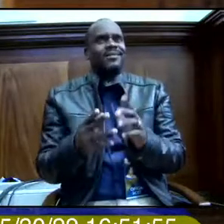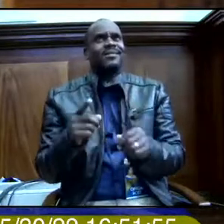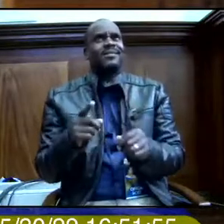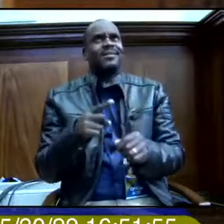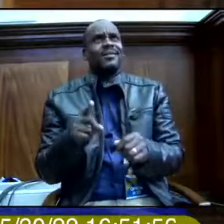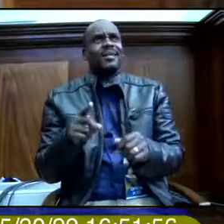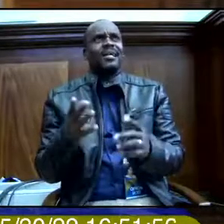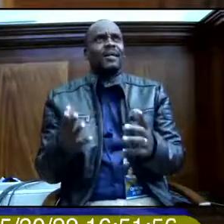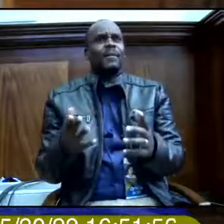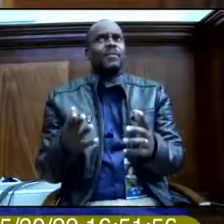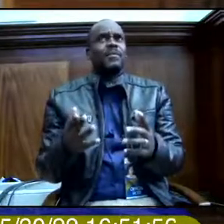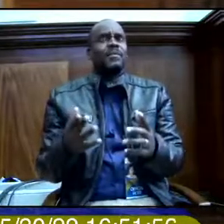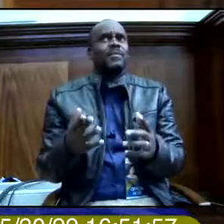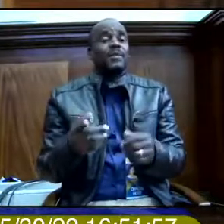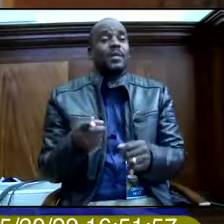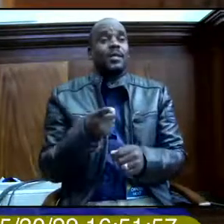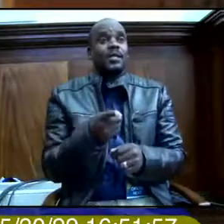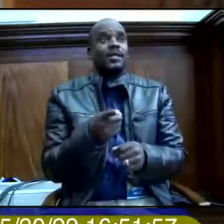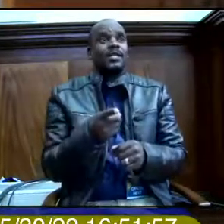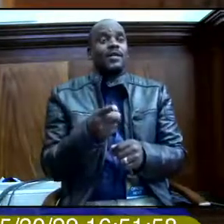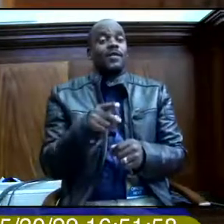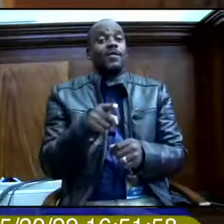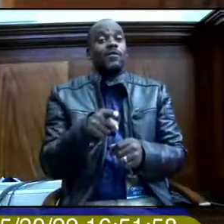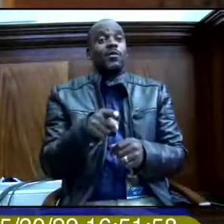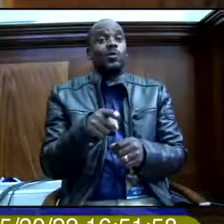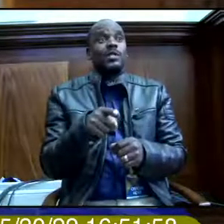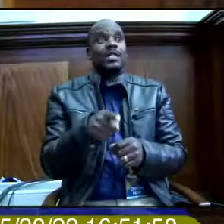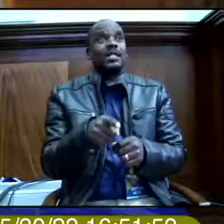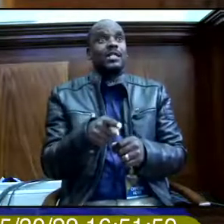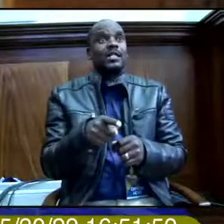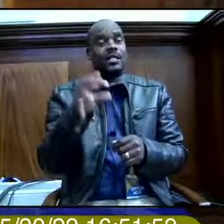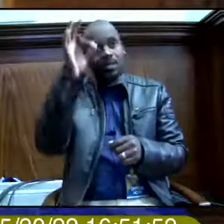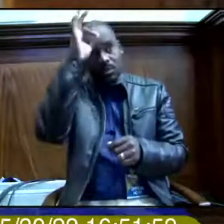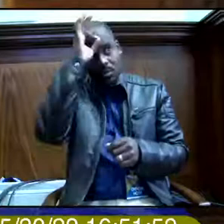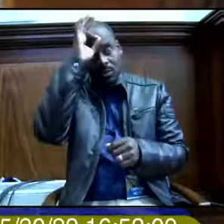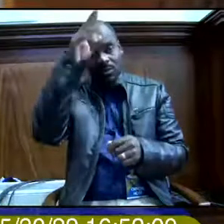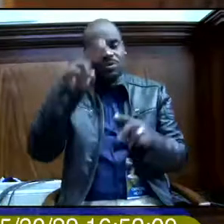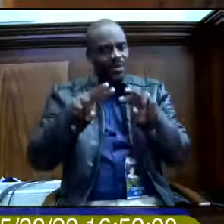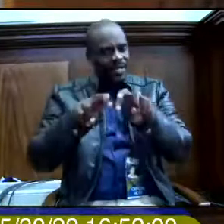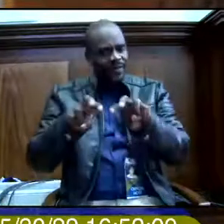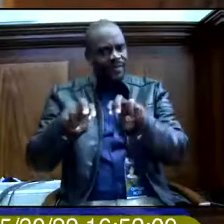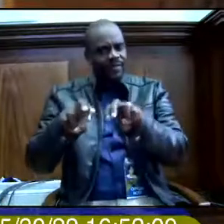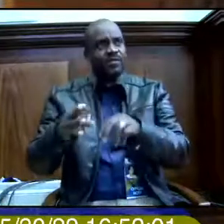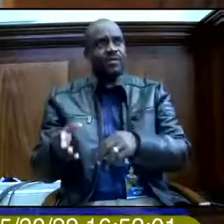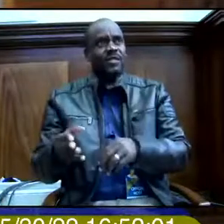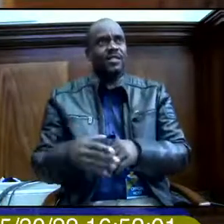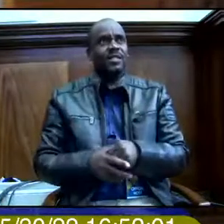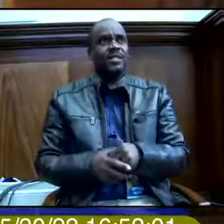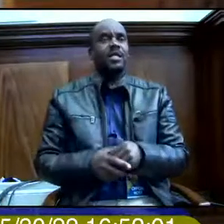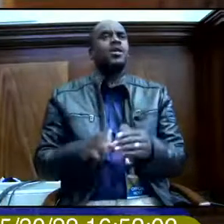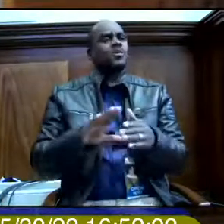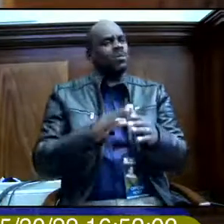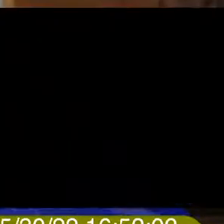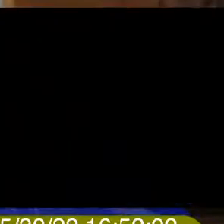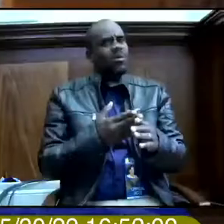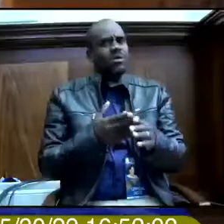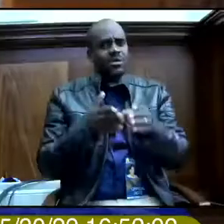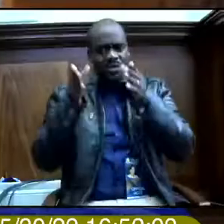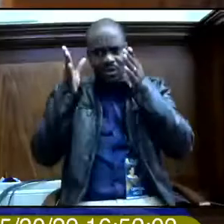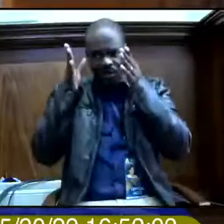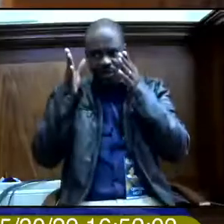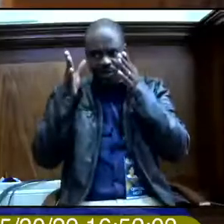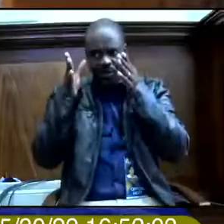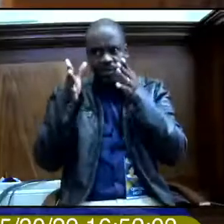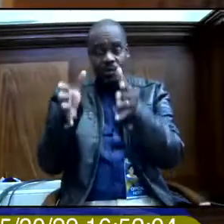stages did it take for that policy to be reversed because we we we are concerned as a